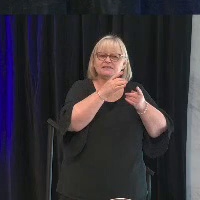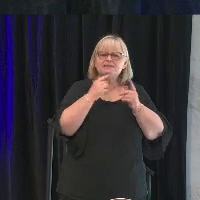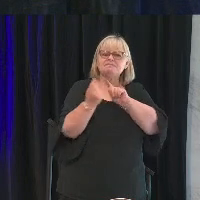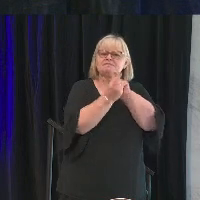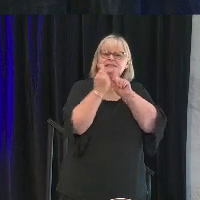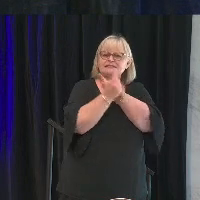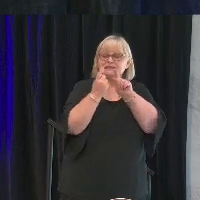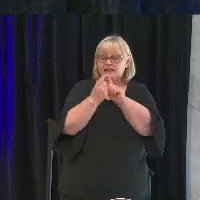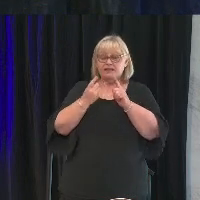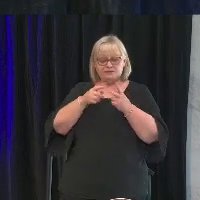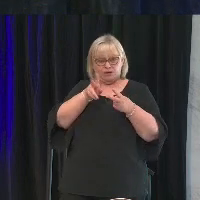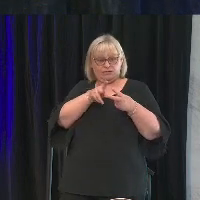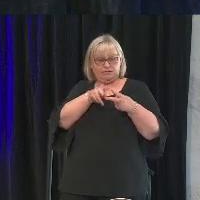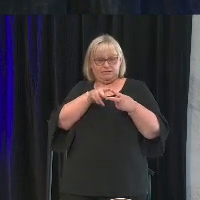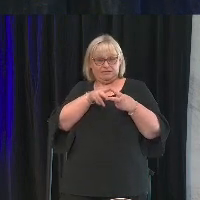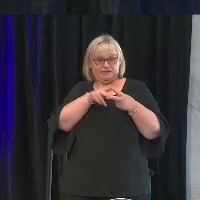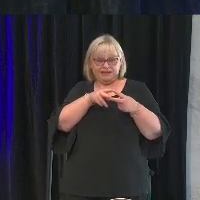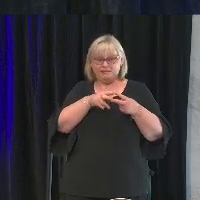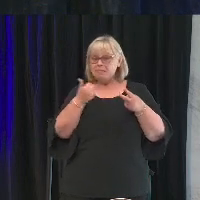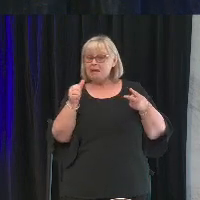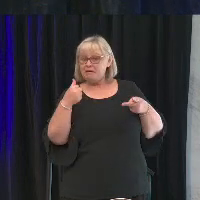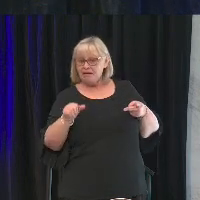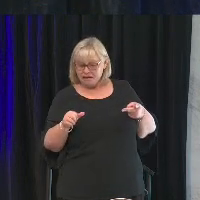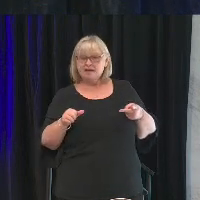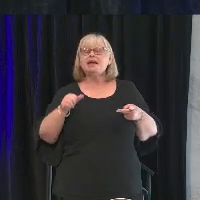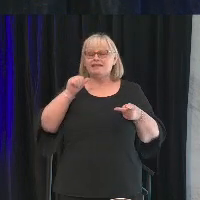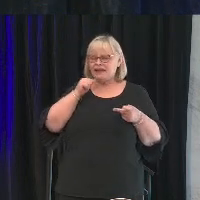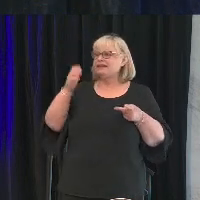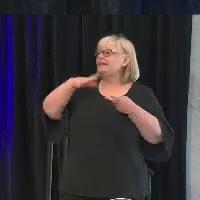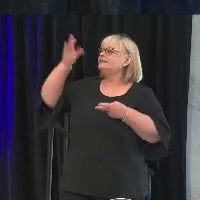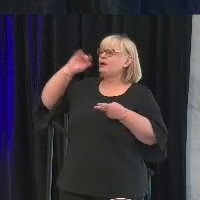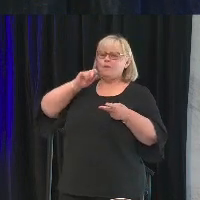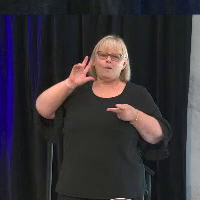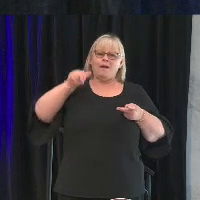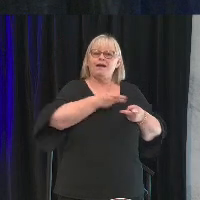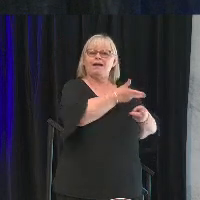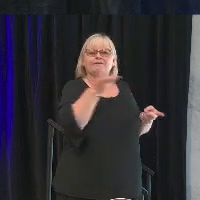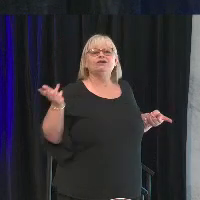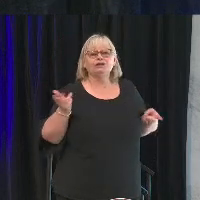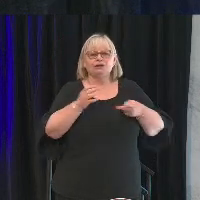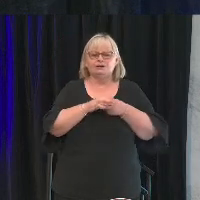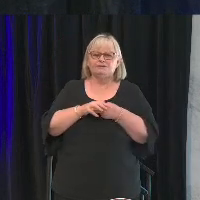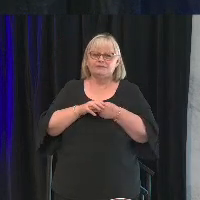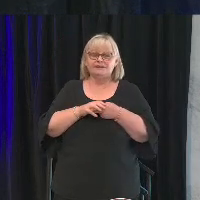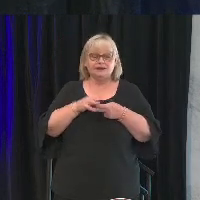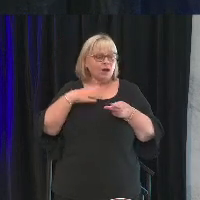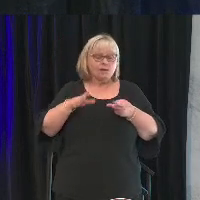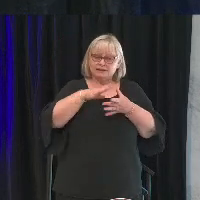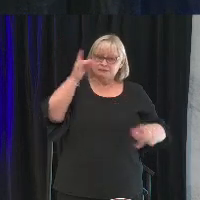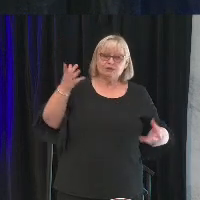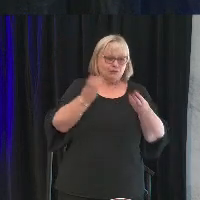two things for us, the spirits will harmonise with your stay on Ngunnawal country. So may the spirits be with you